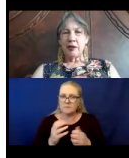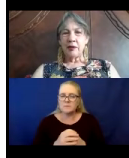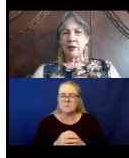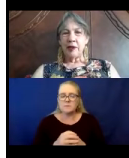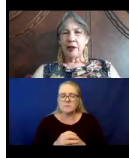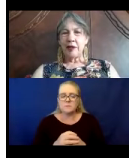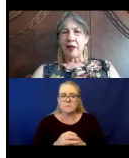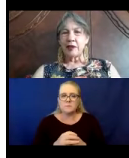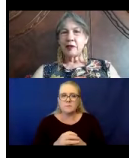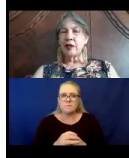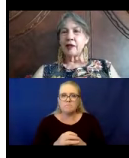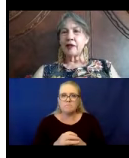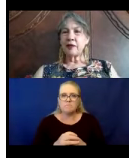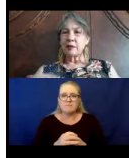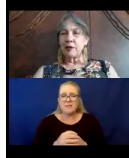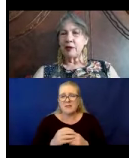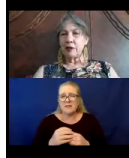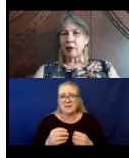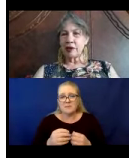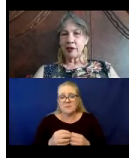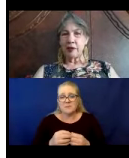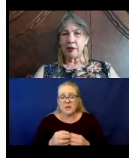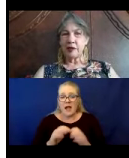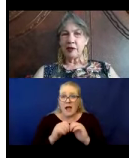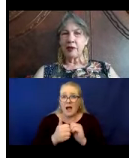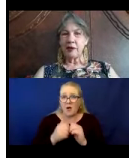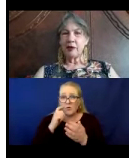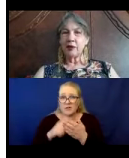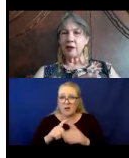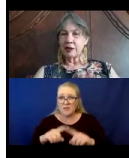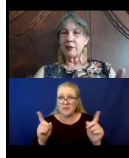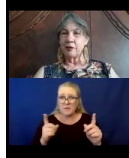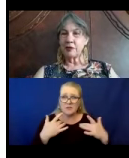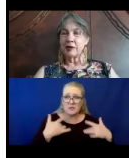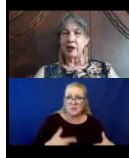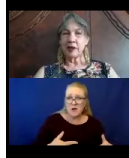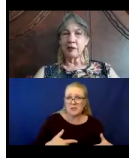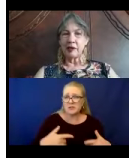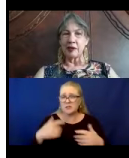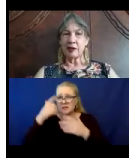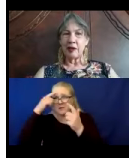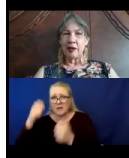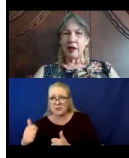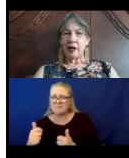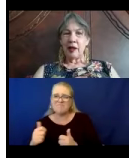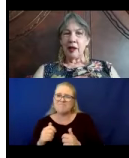There's no real test to tell the difference between depression or dementia. You can look at the symptoms, as I